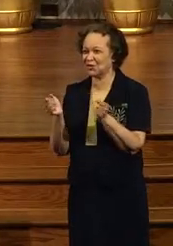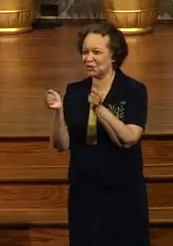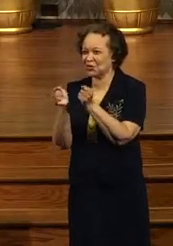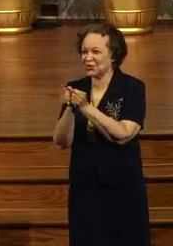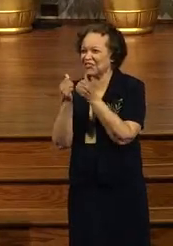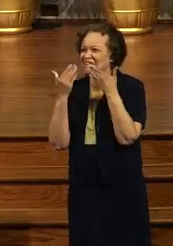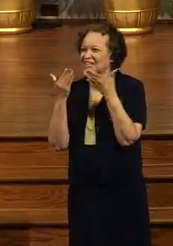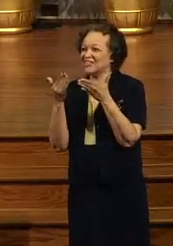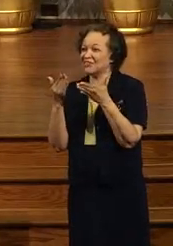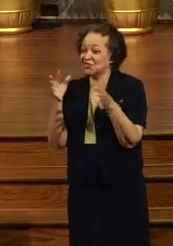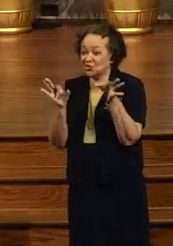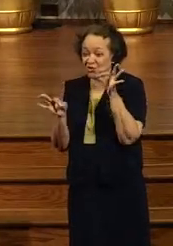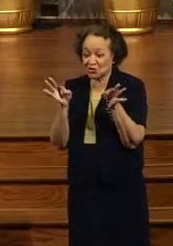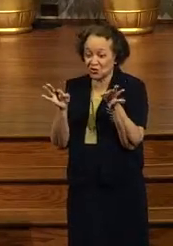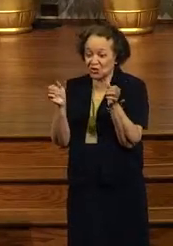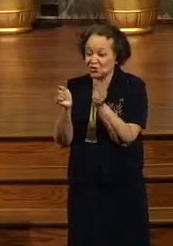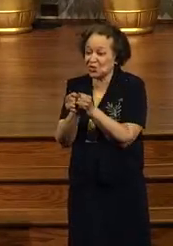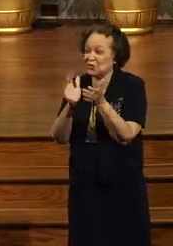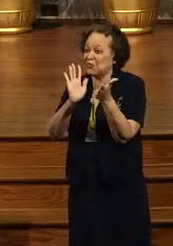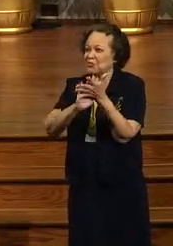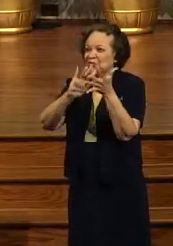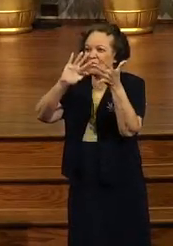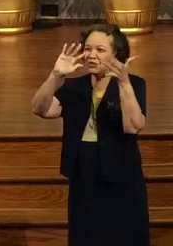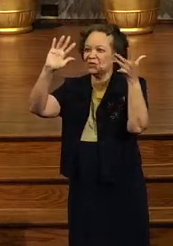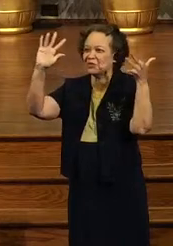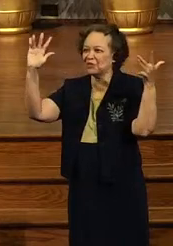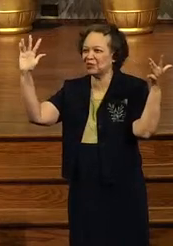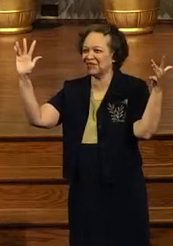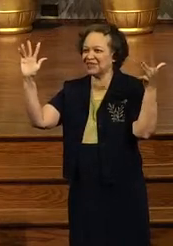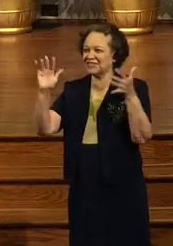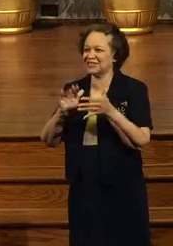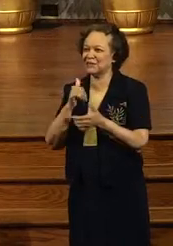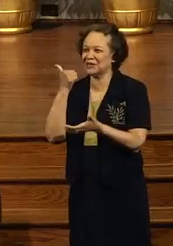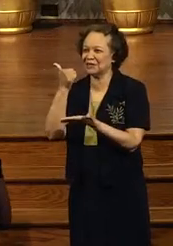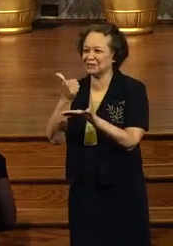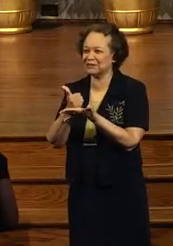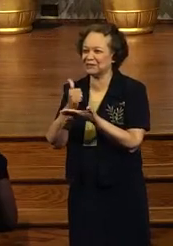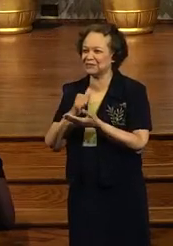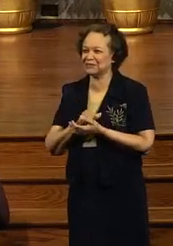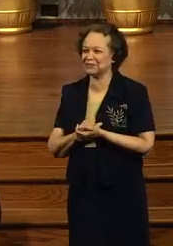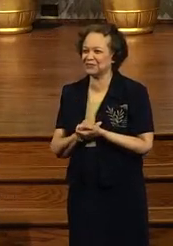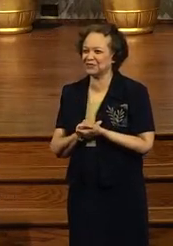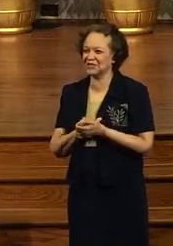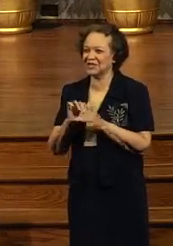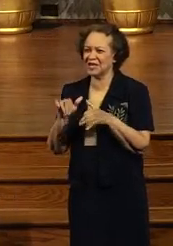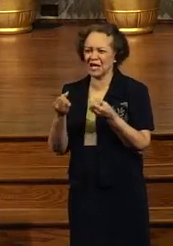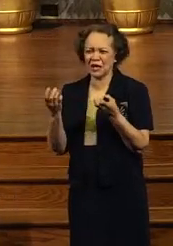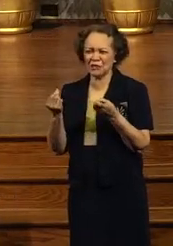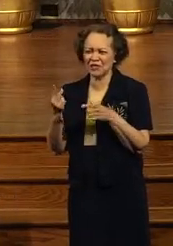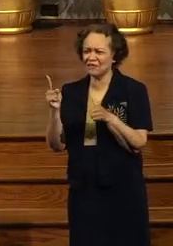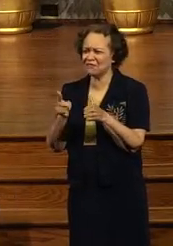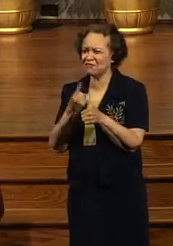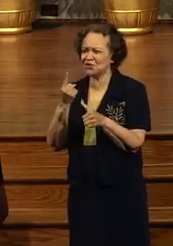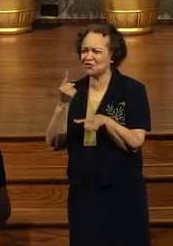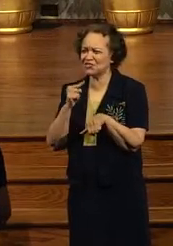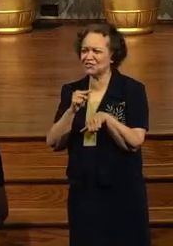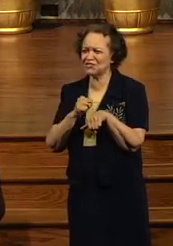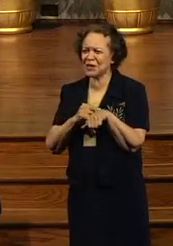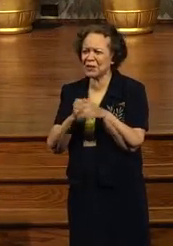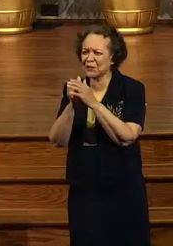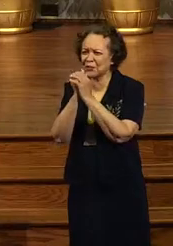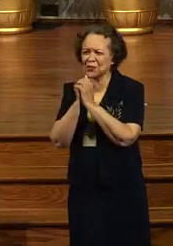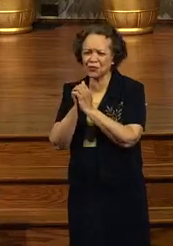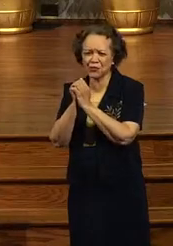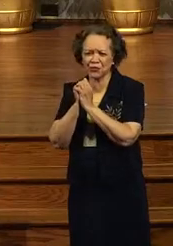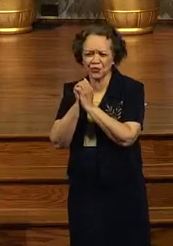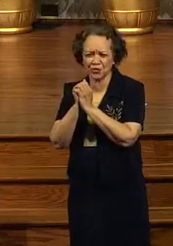To his courts with what? Praise. Praise. Amen. How many first time worshipers we have